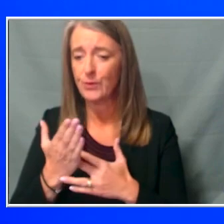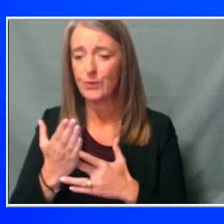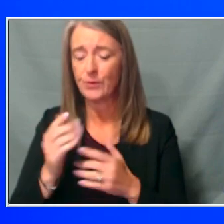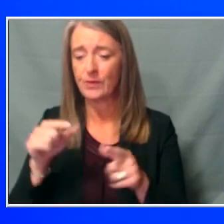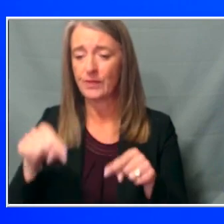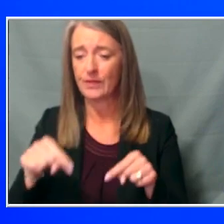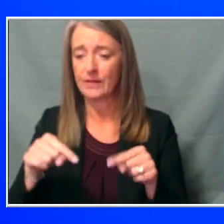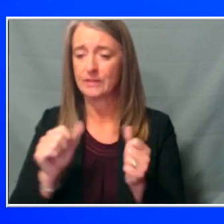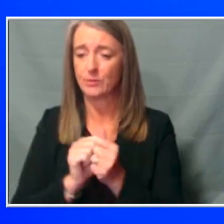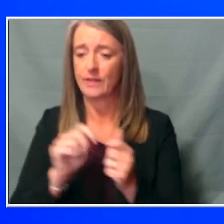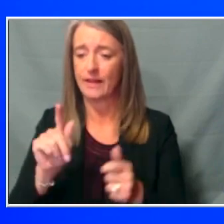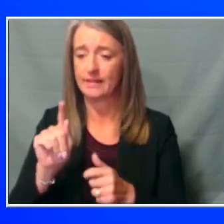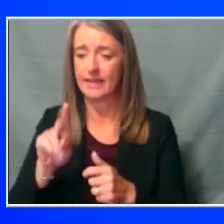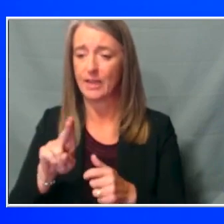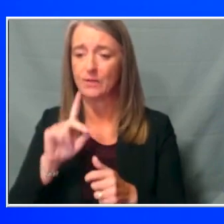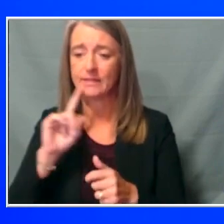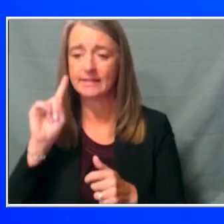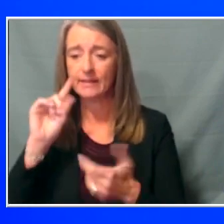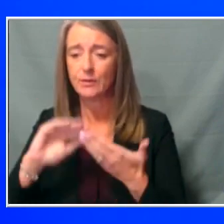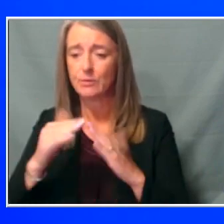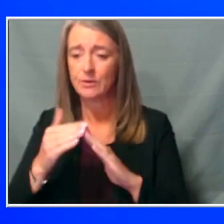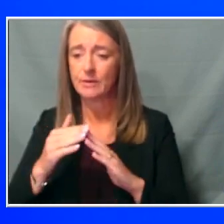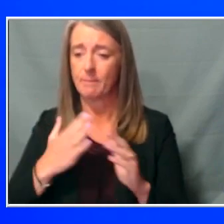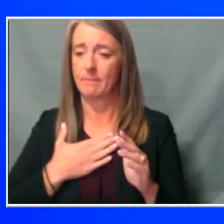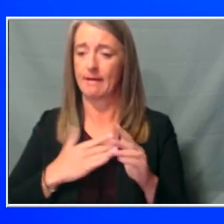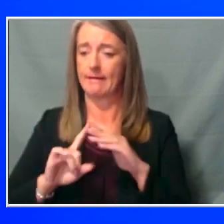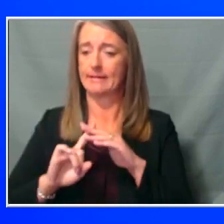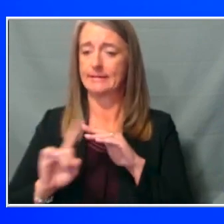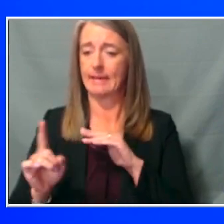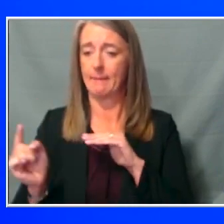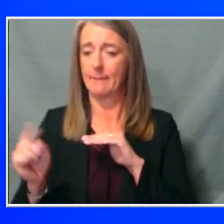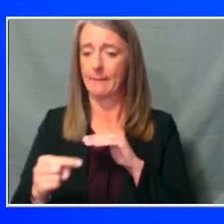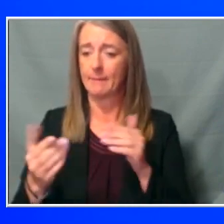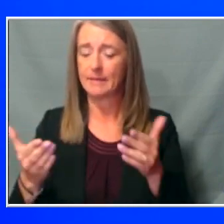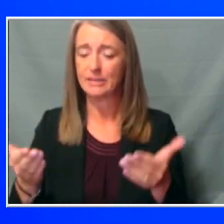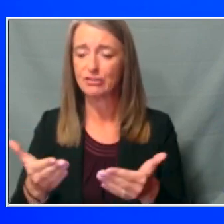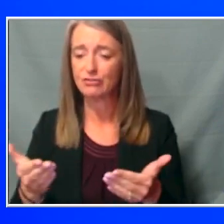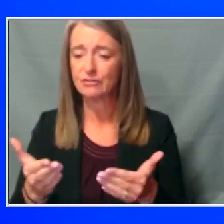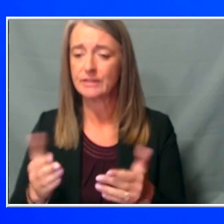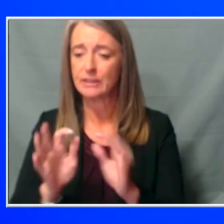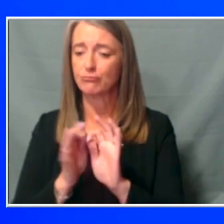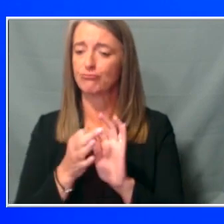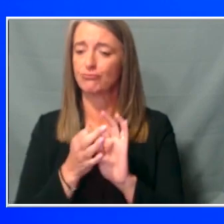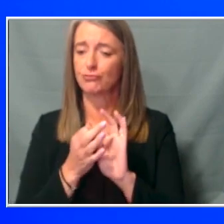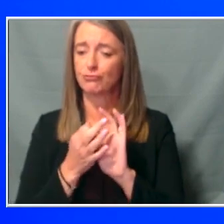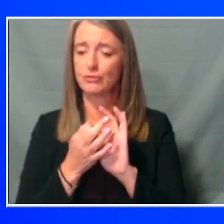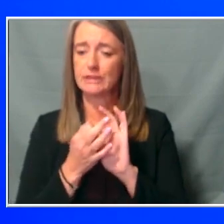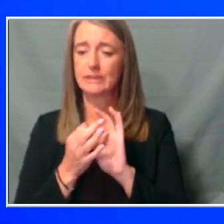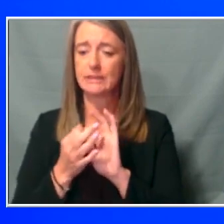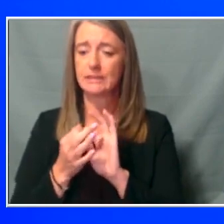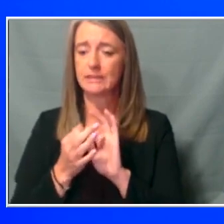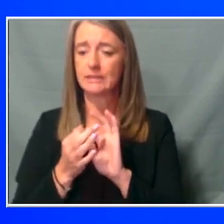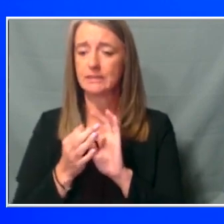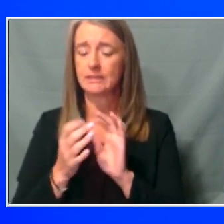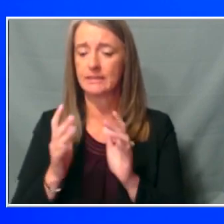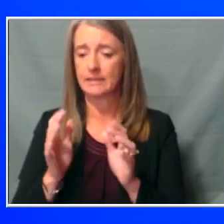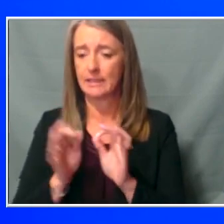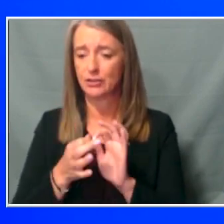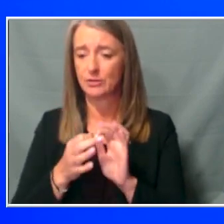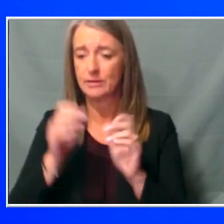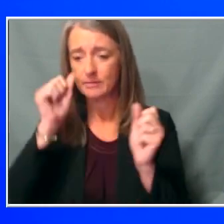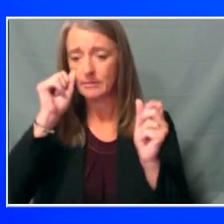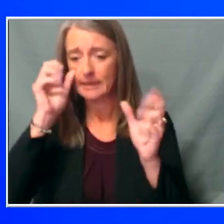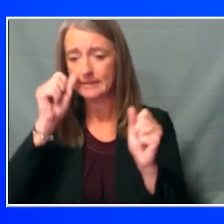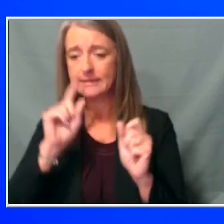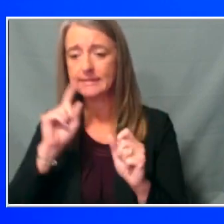KU and the deaf community. It was my escape coming here. And interpreting for the amazing deaf